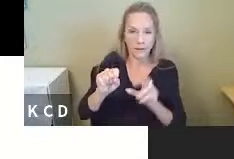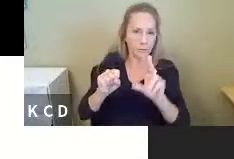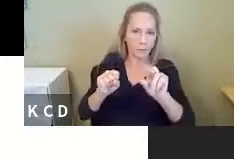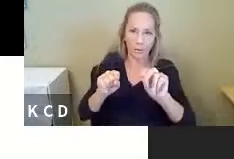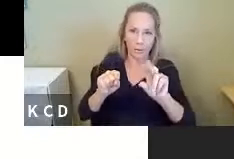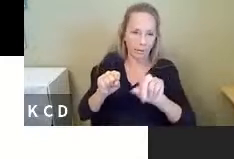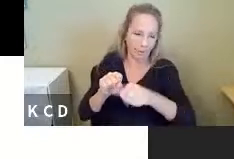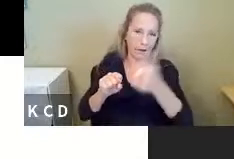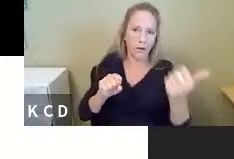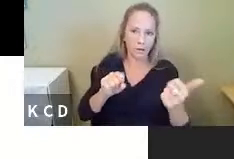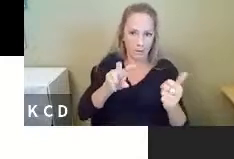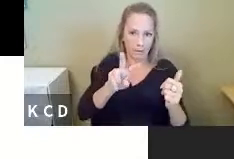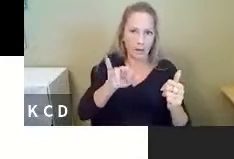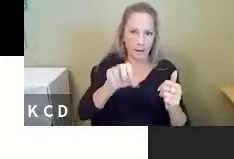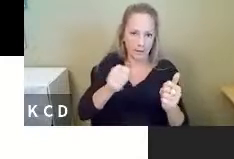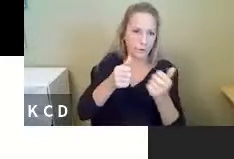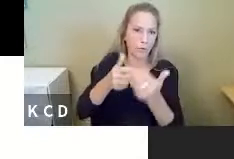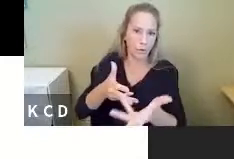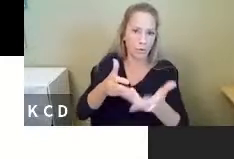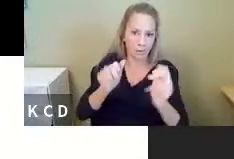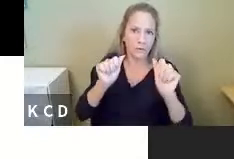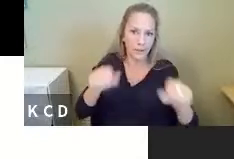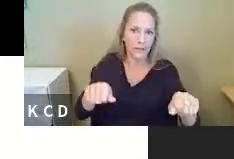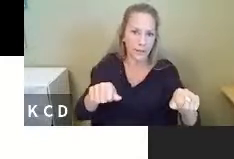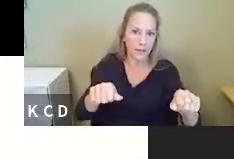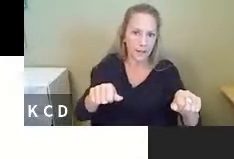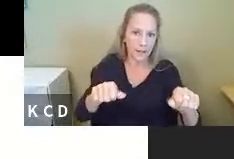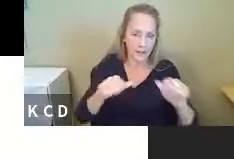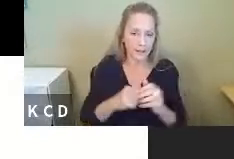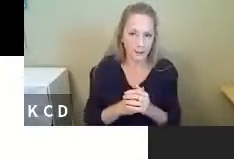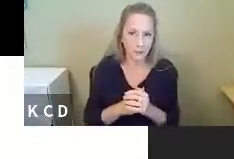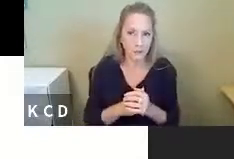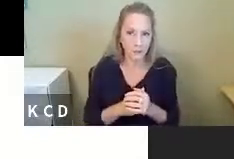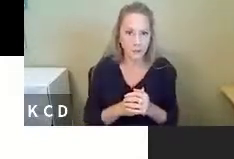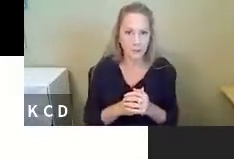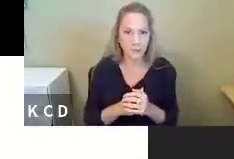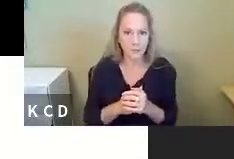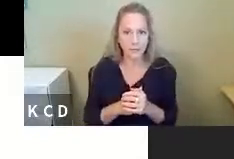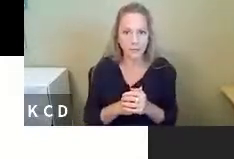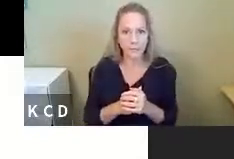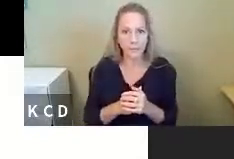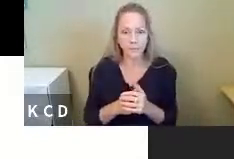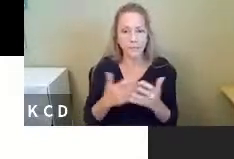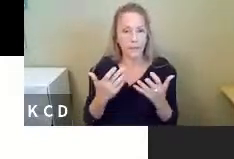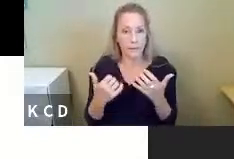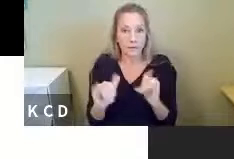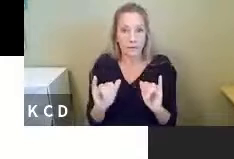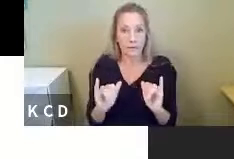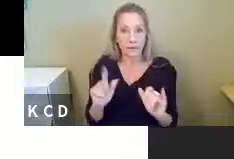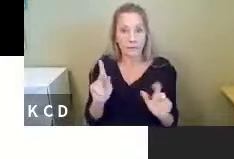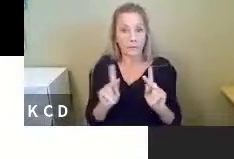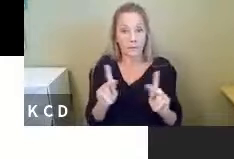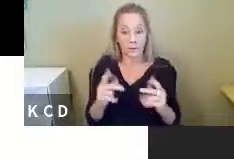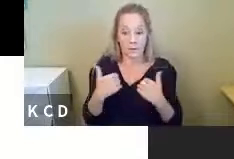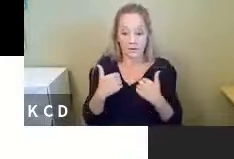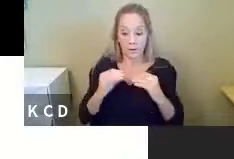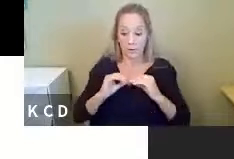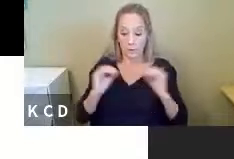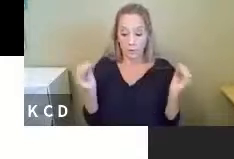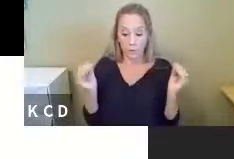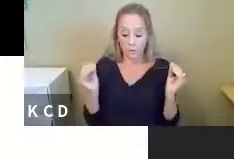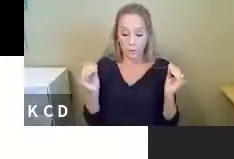well. And what they've started to report is that even in people who don't have